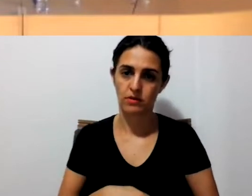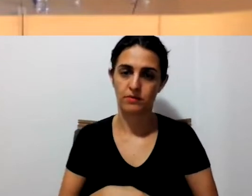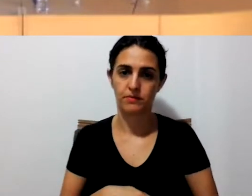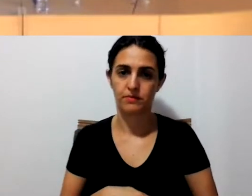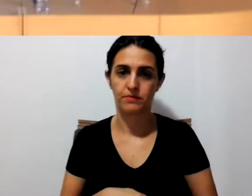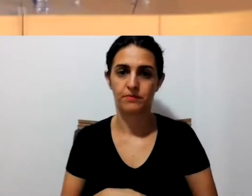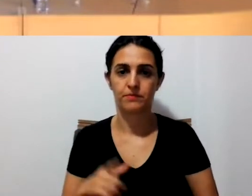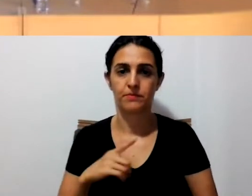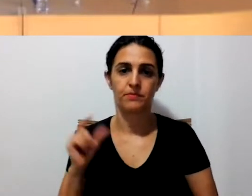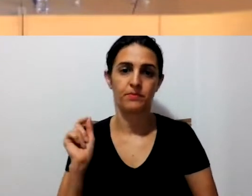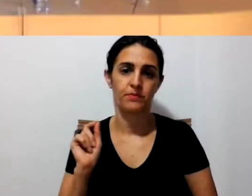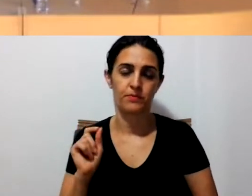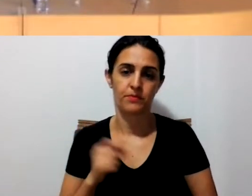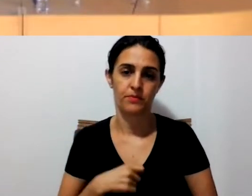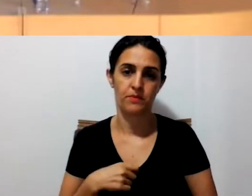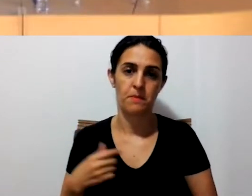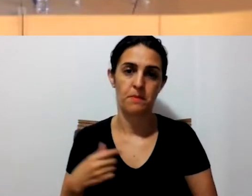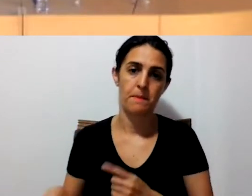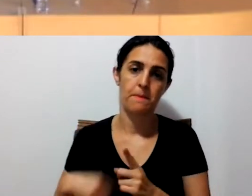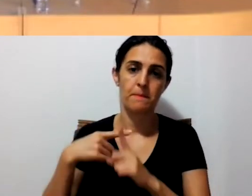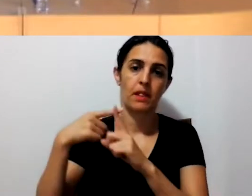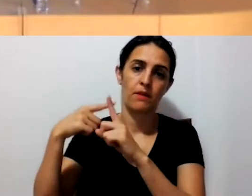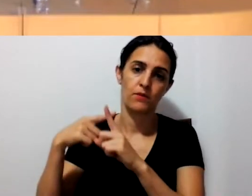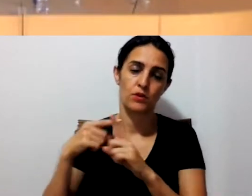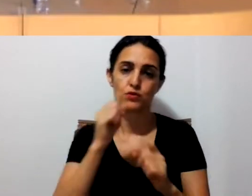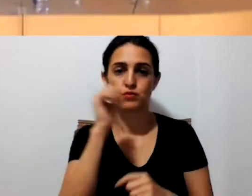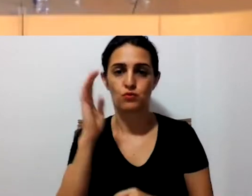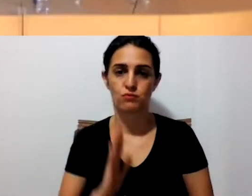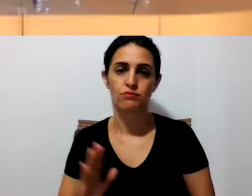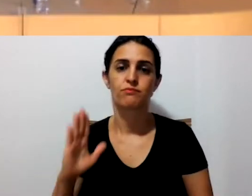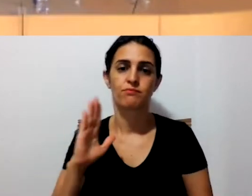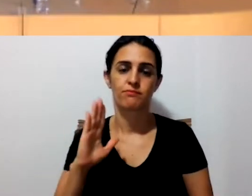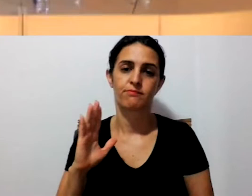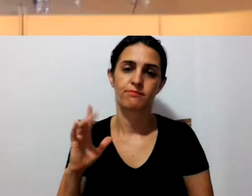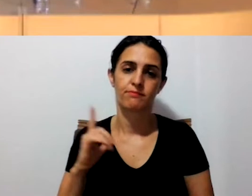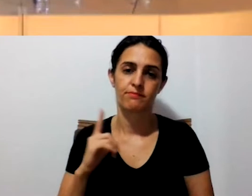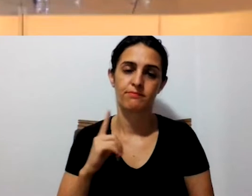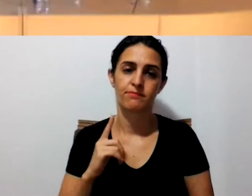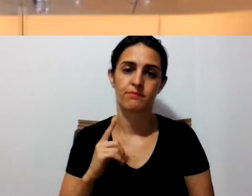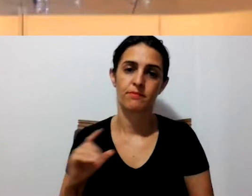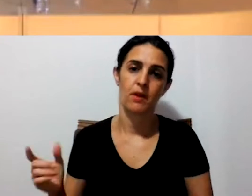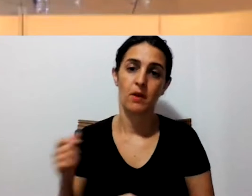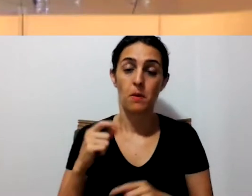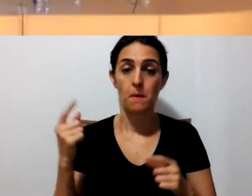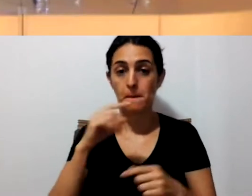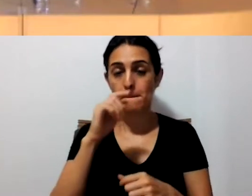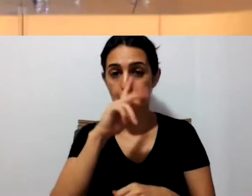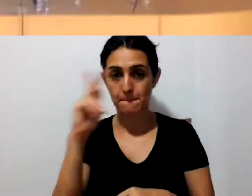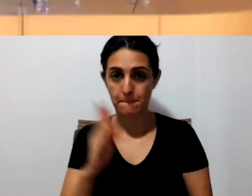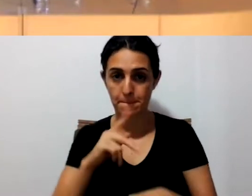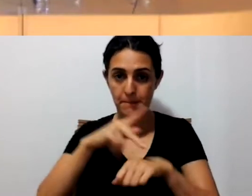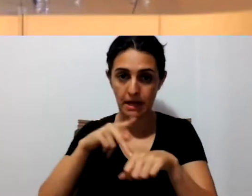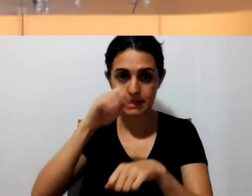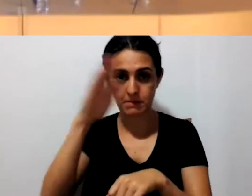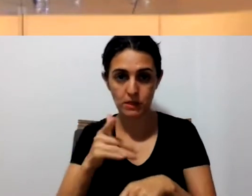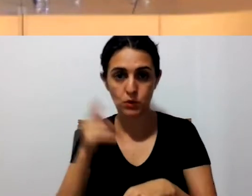at the table when these standards, which count on a global scale, are developed. We believe there is also a lot of